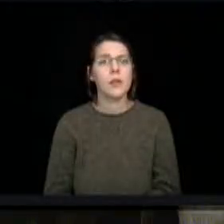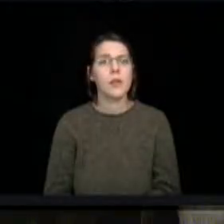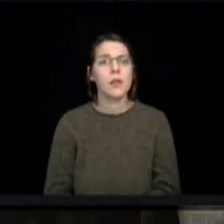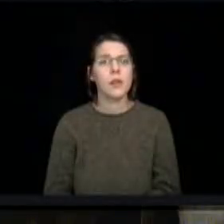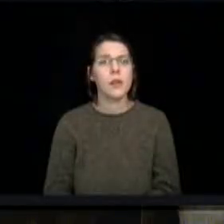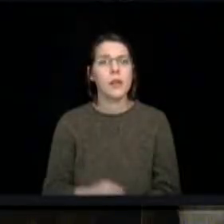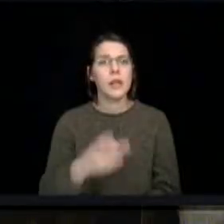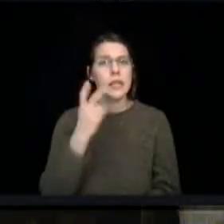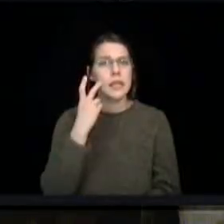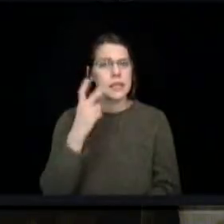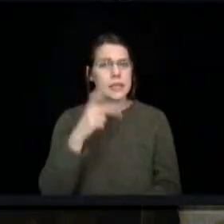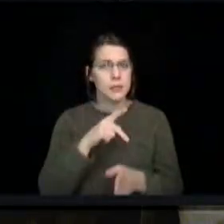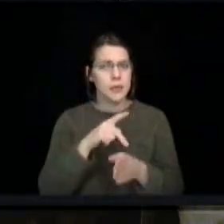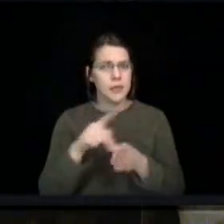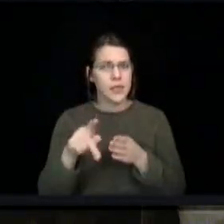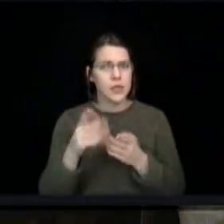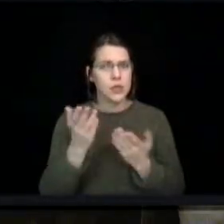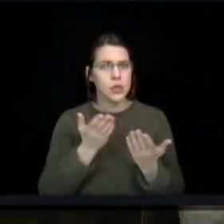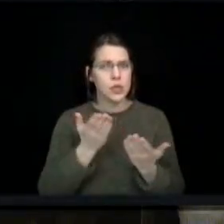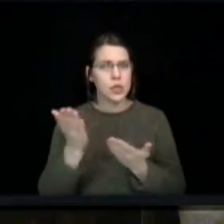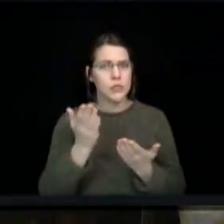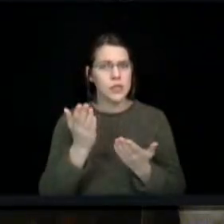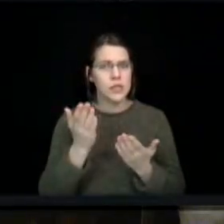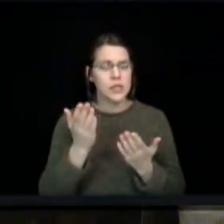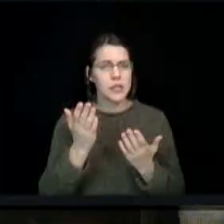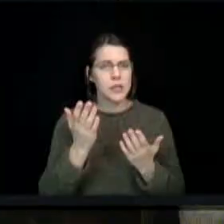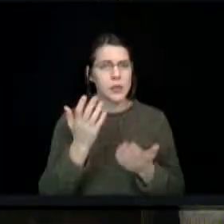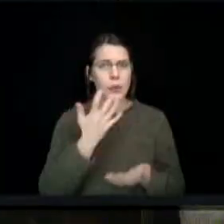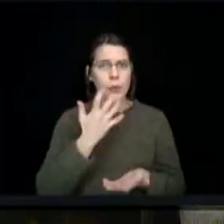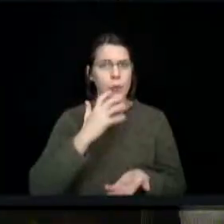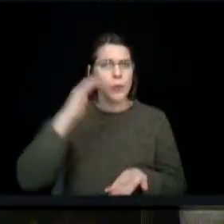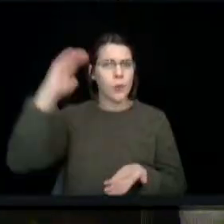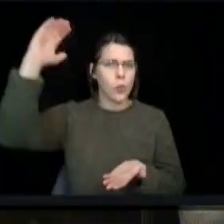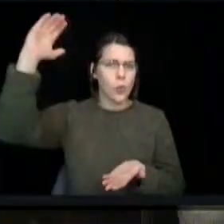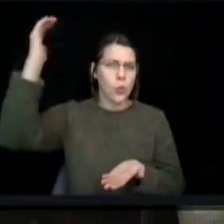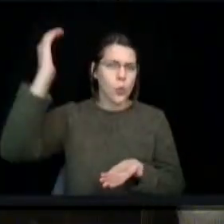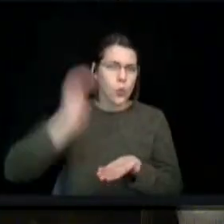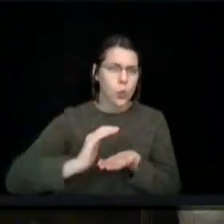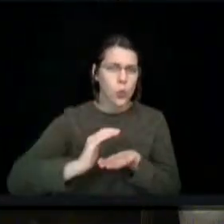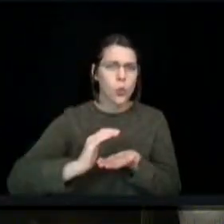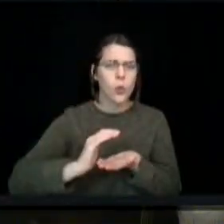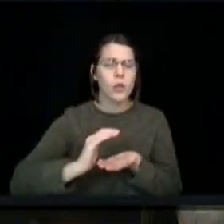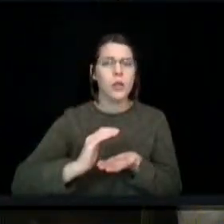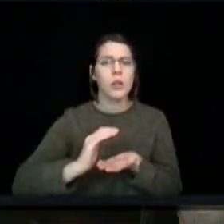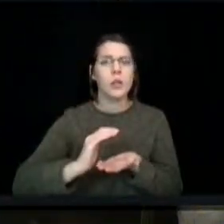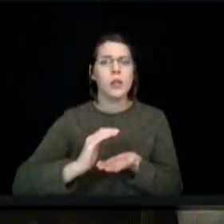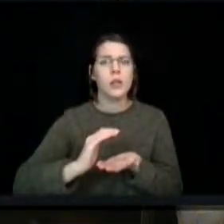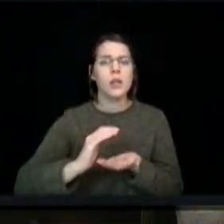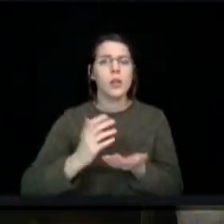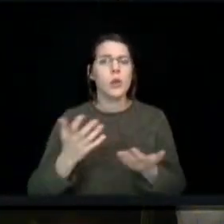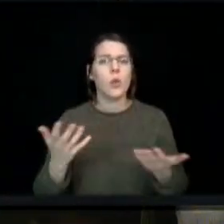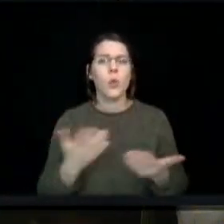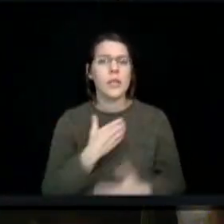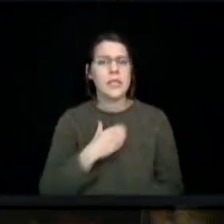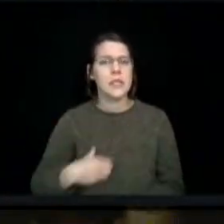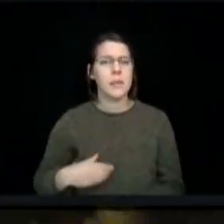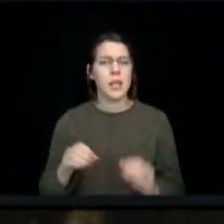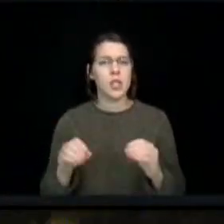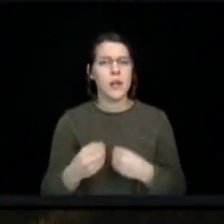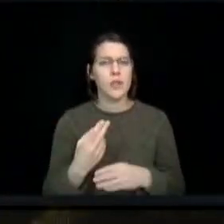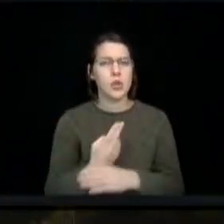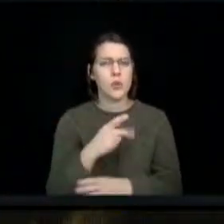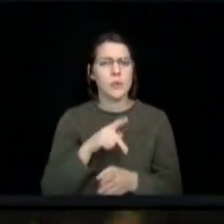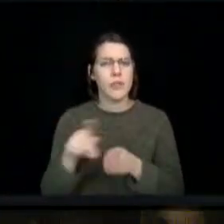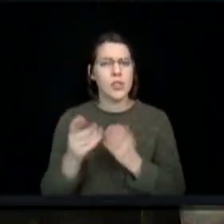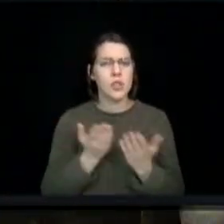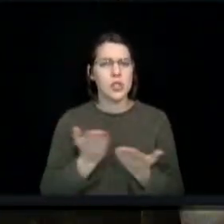is reduced dramatically here. And so what does the mayor's office use professional services for? Because I see it